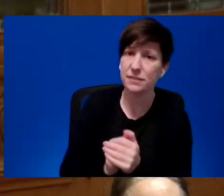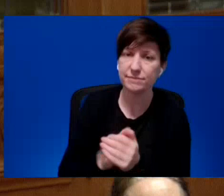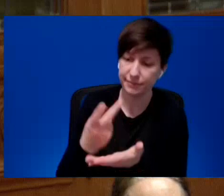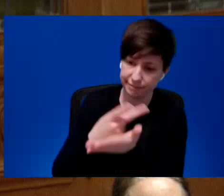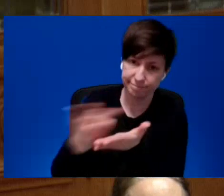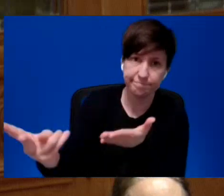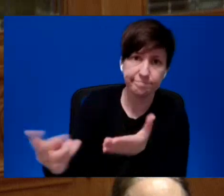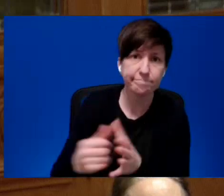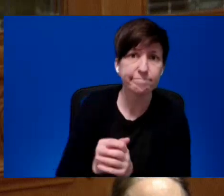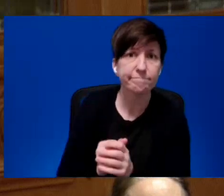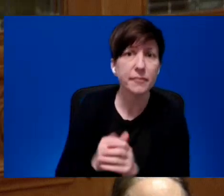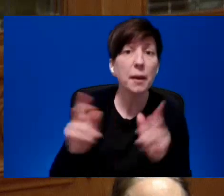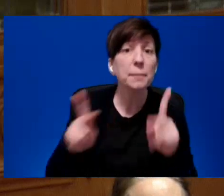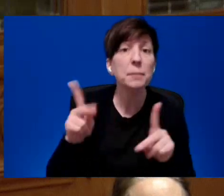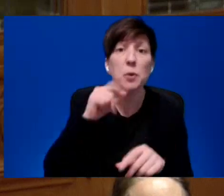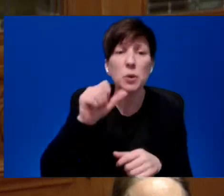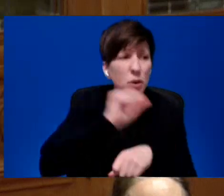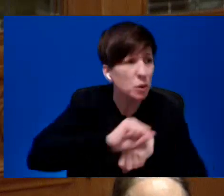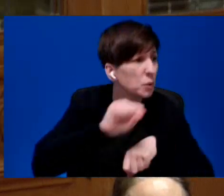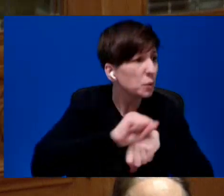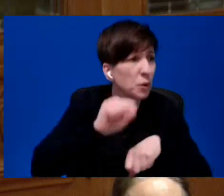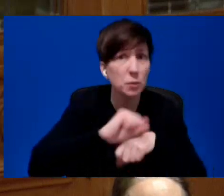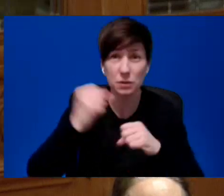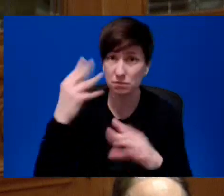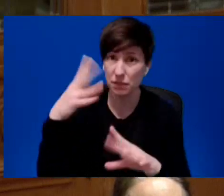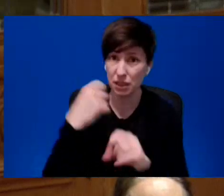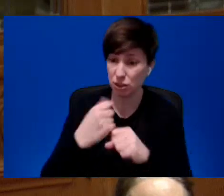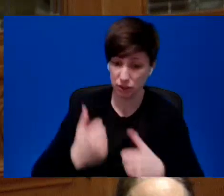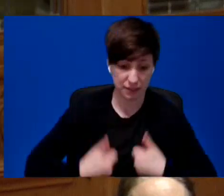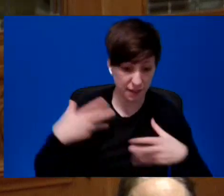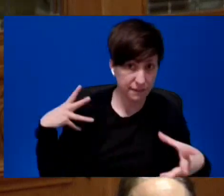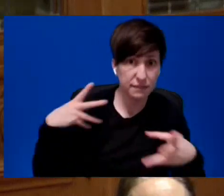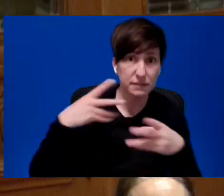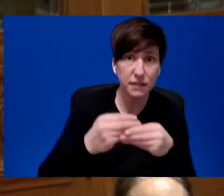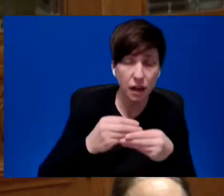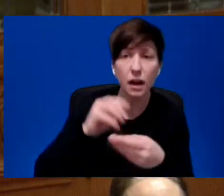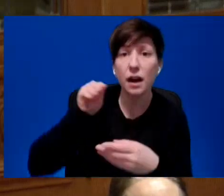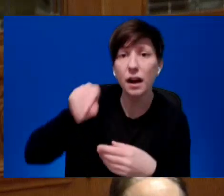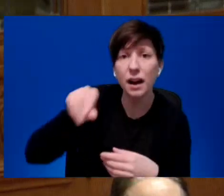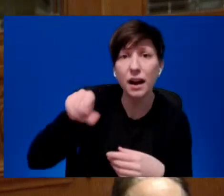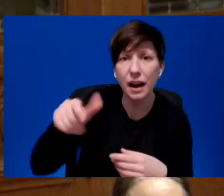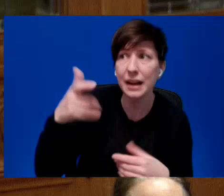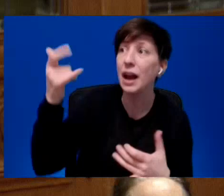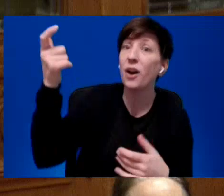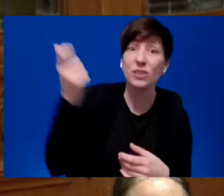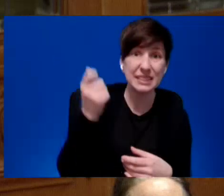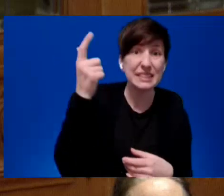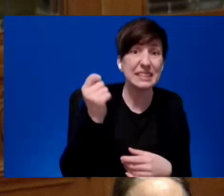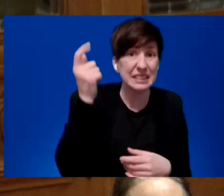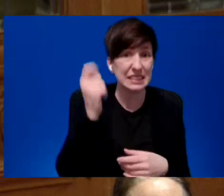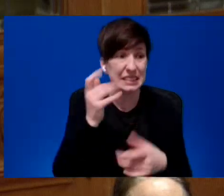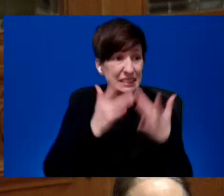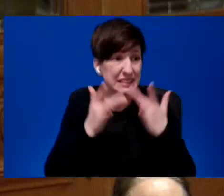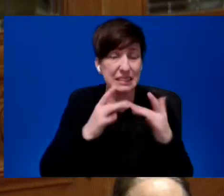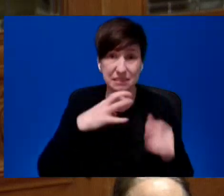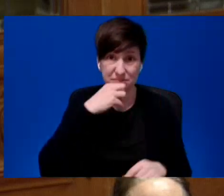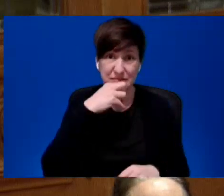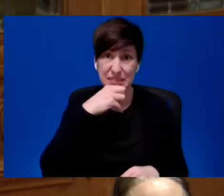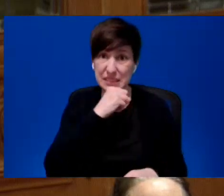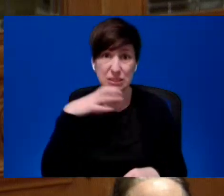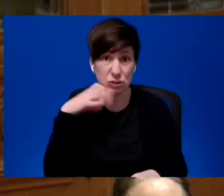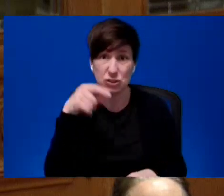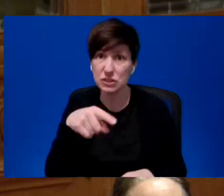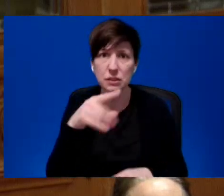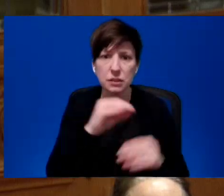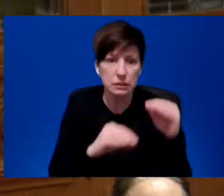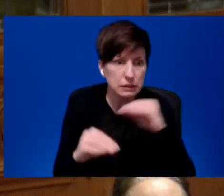into homelessness. It's shameful and wrong. My question is to the Minister of Housing. Our parents are being forced to live in tents